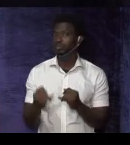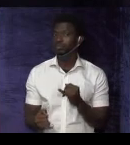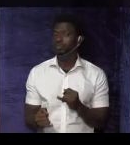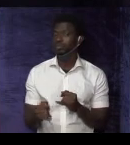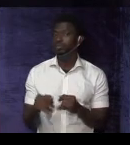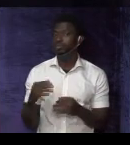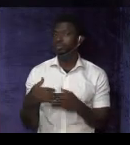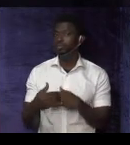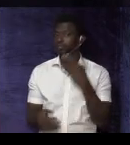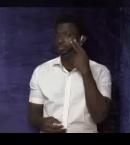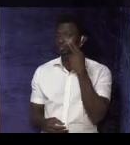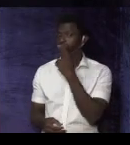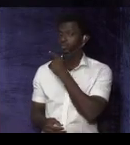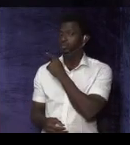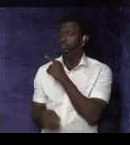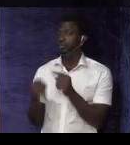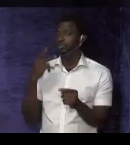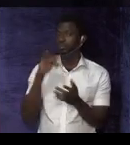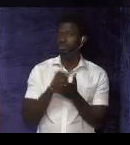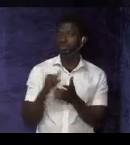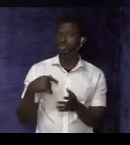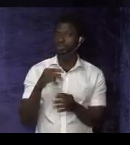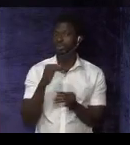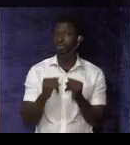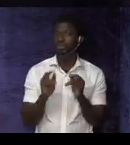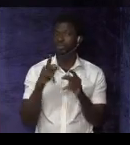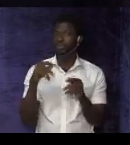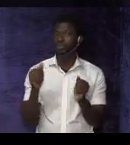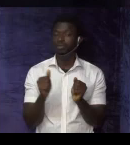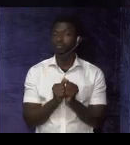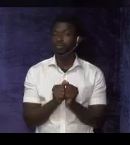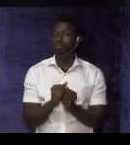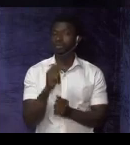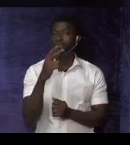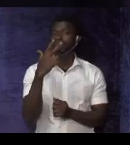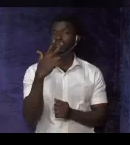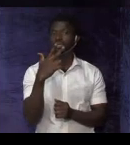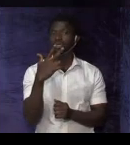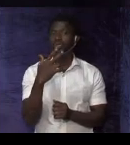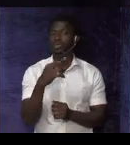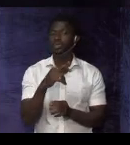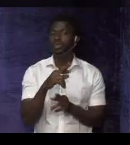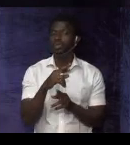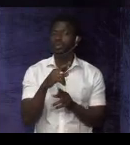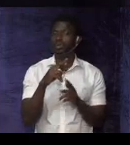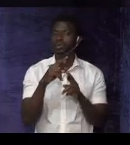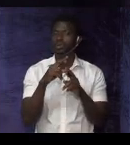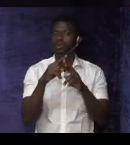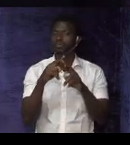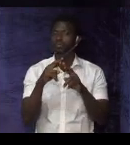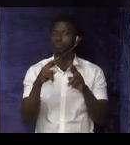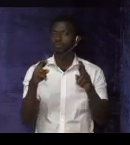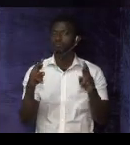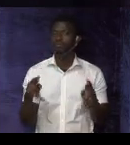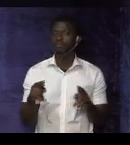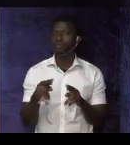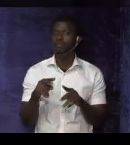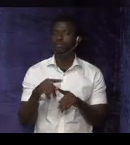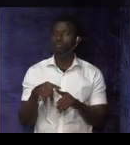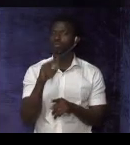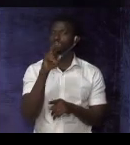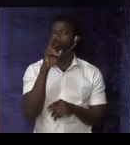up the back. And so you see that we are ending up with 3 rectangles like we have said, but